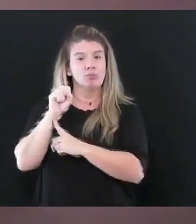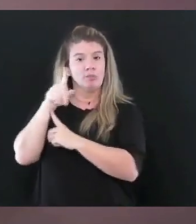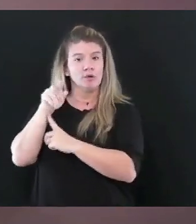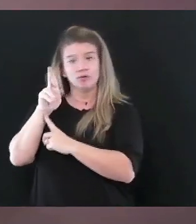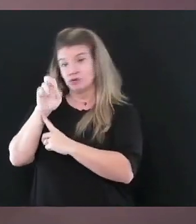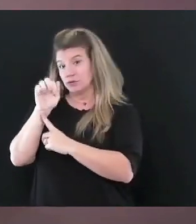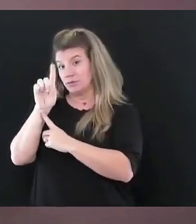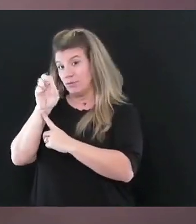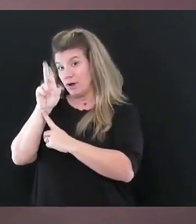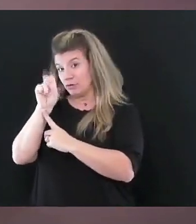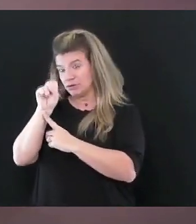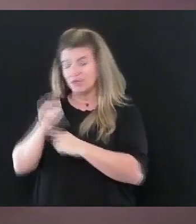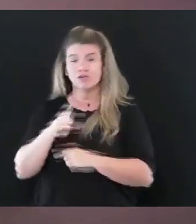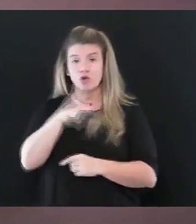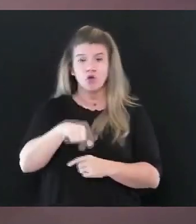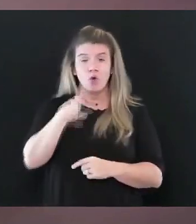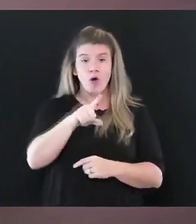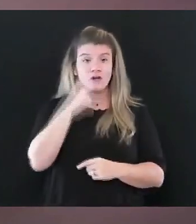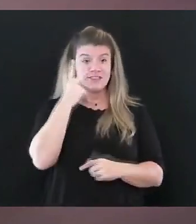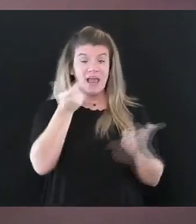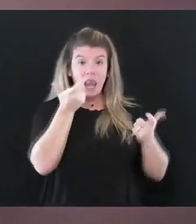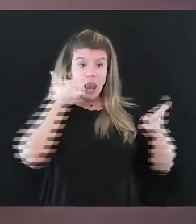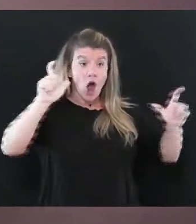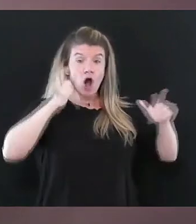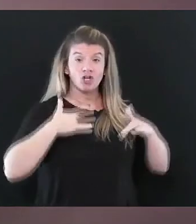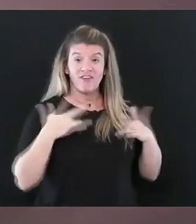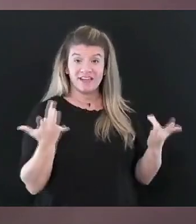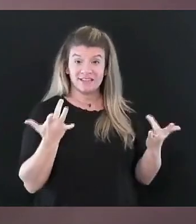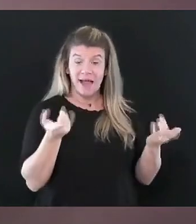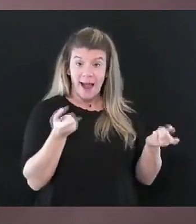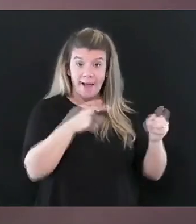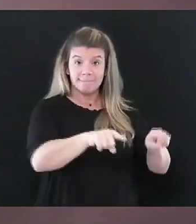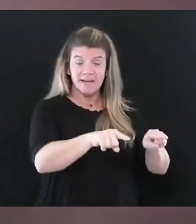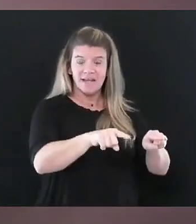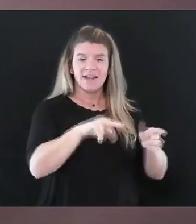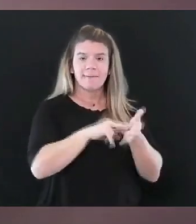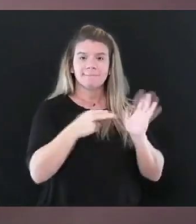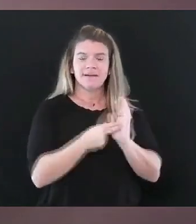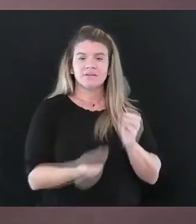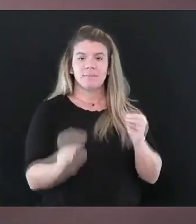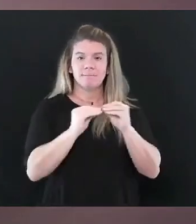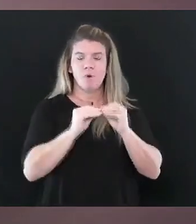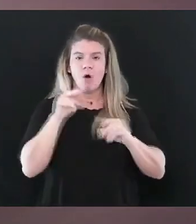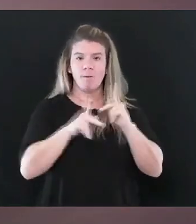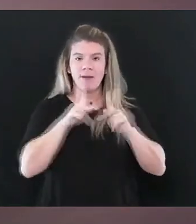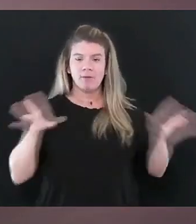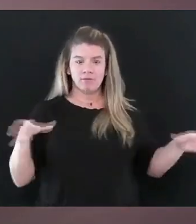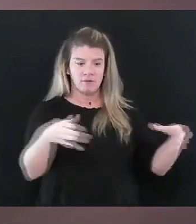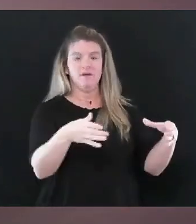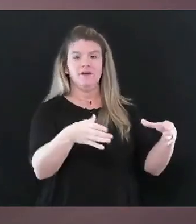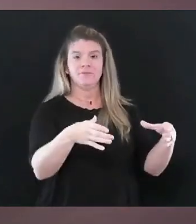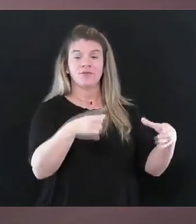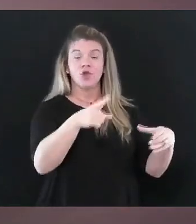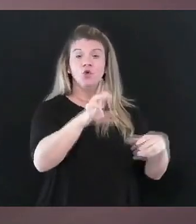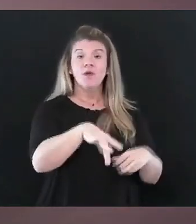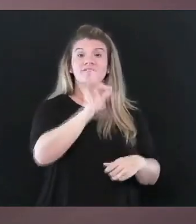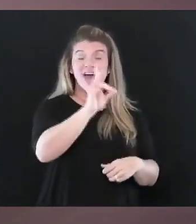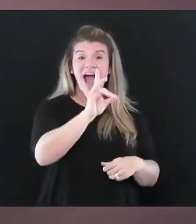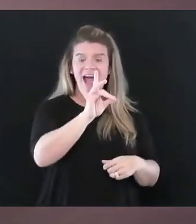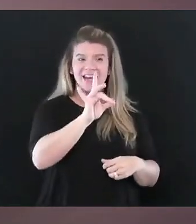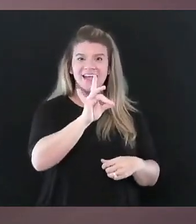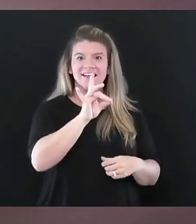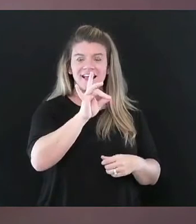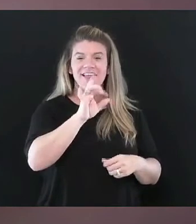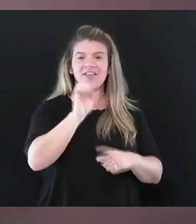having larger events that happen, that we will gather more people at, we can find super spreading events. So I